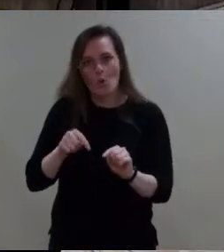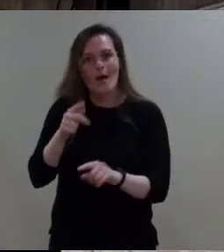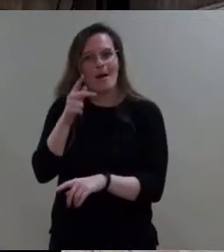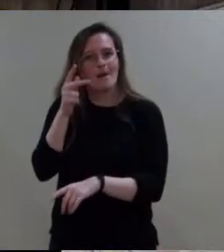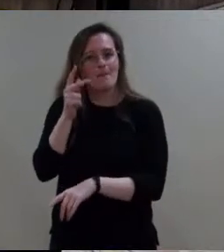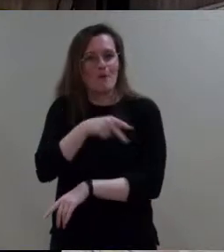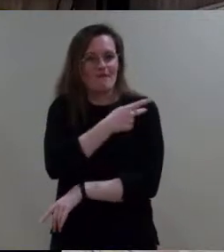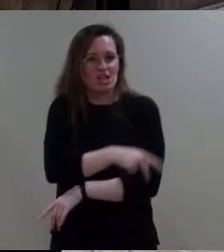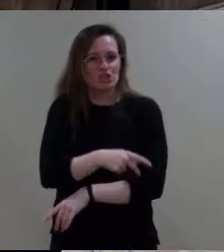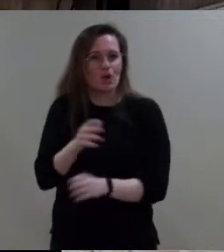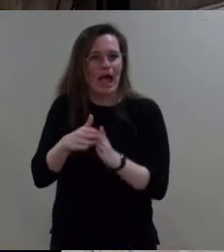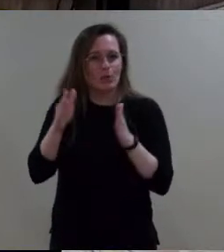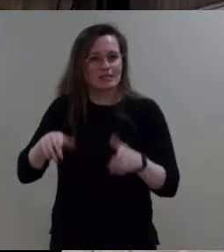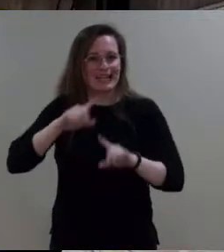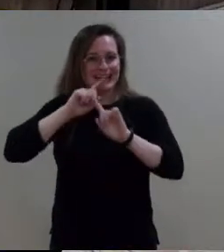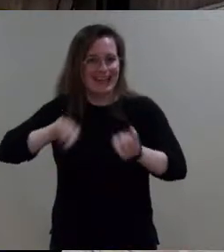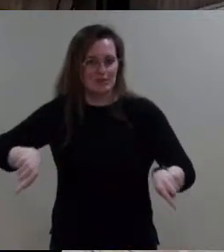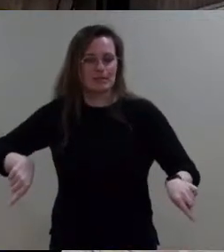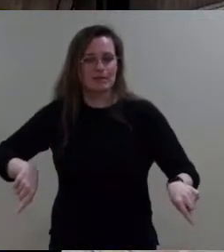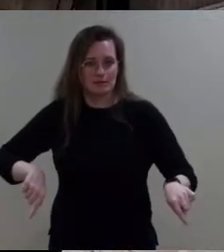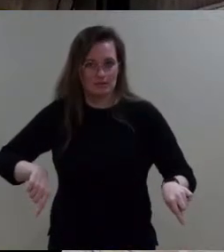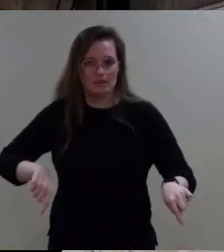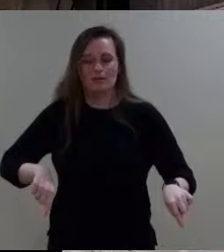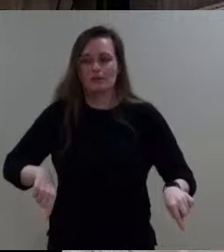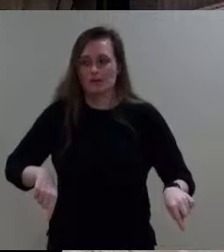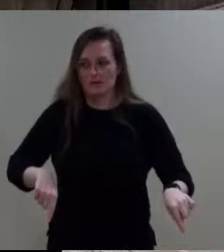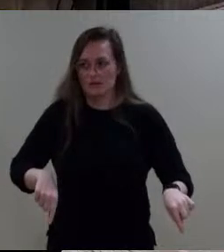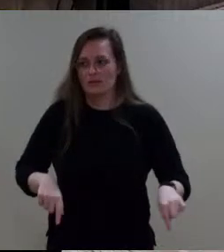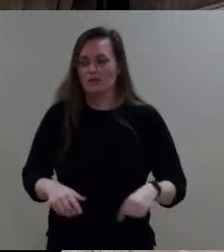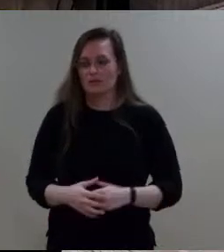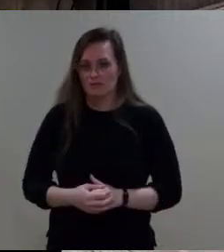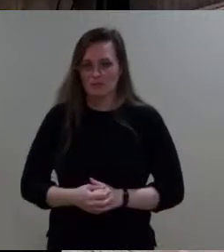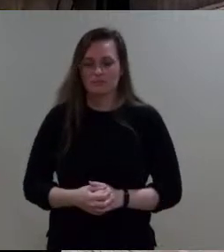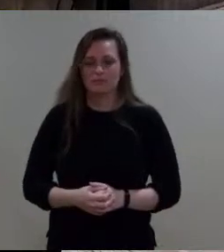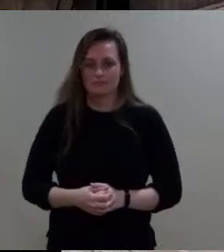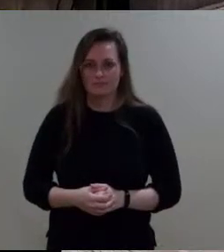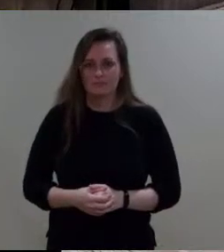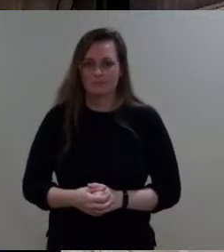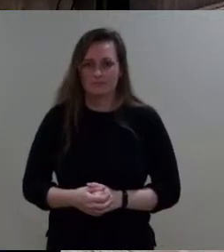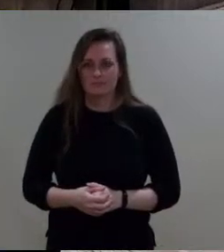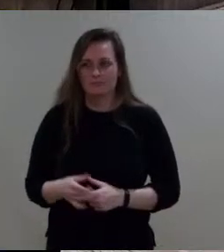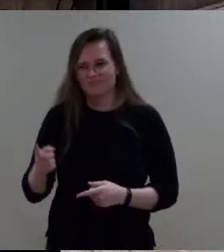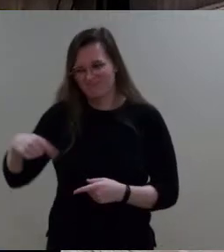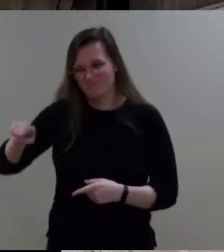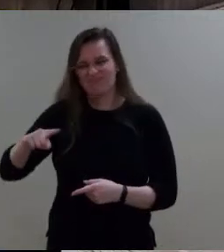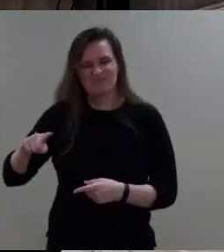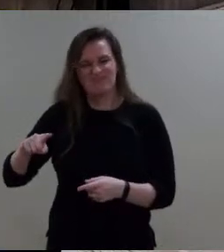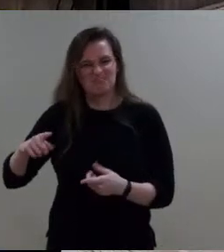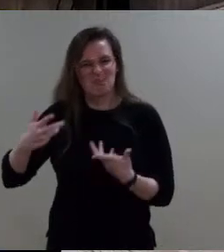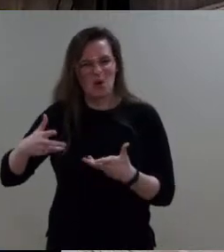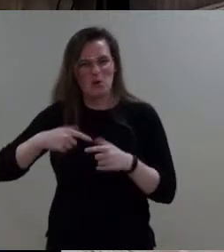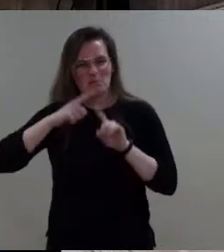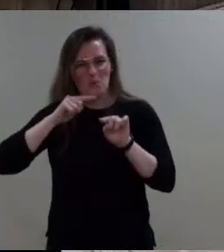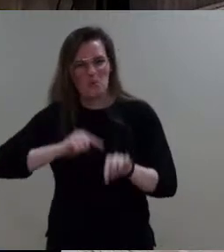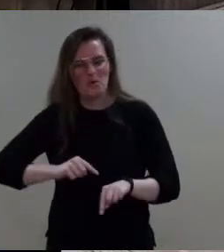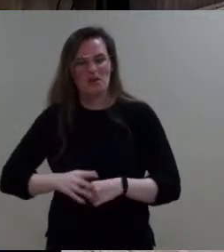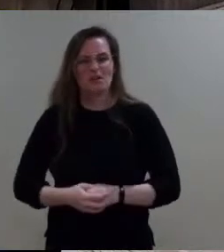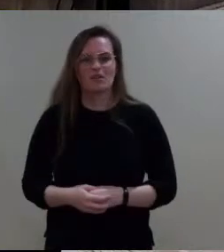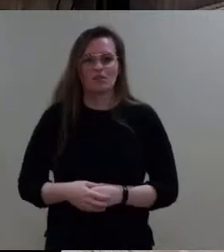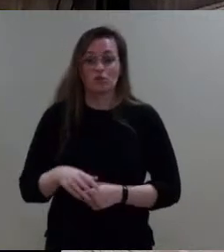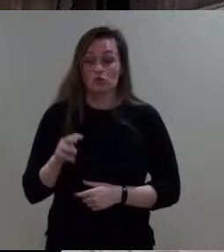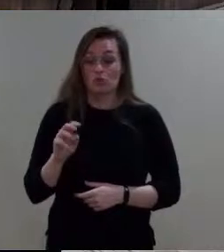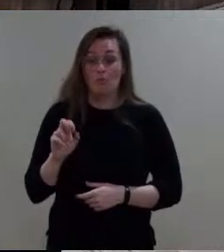by Minister Lohr, and I'm sure somebody here probably reported on that. It was interesting. March 4th, I did meet